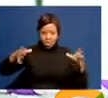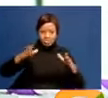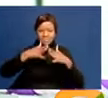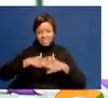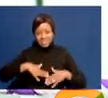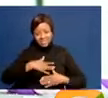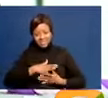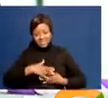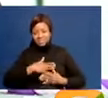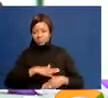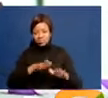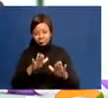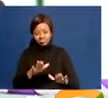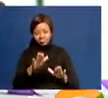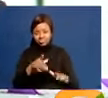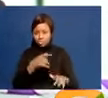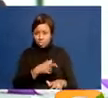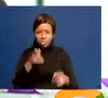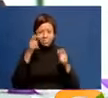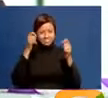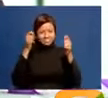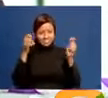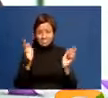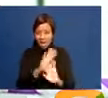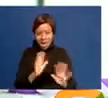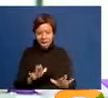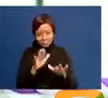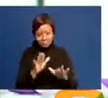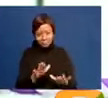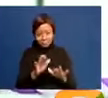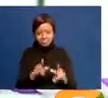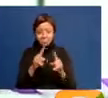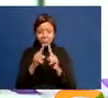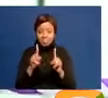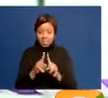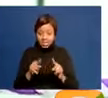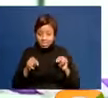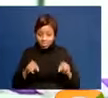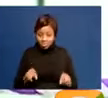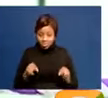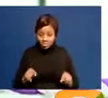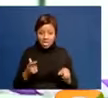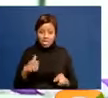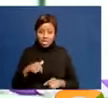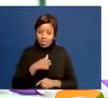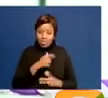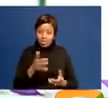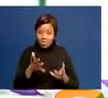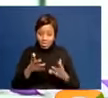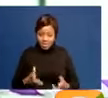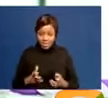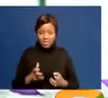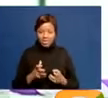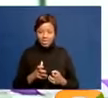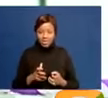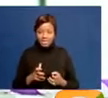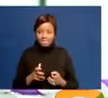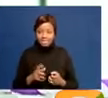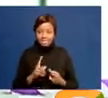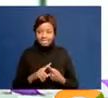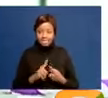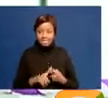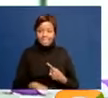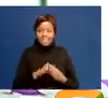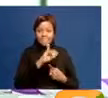to protest and not to cause chaos. Today, Your Excellency, we need Jaramogi Odinga,